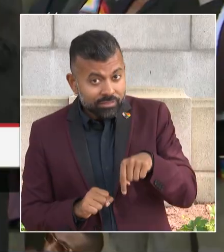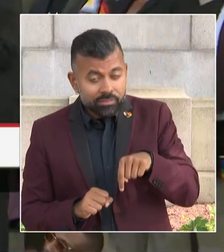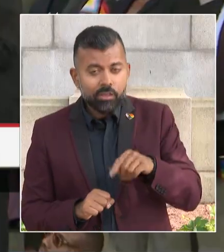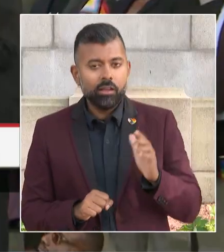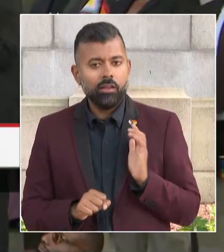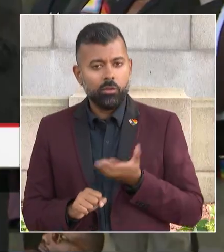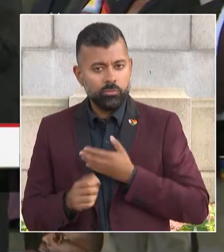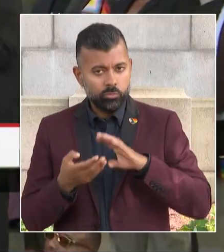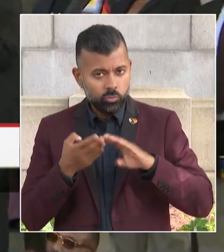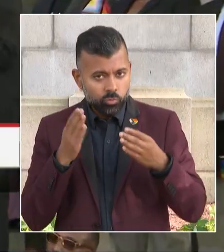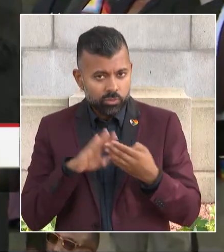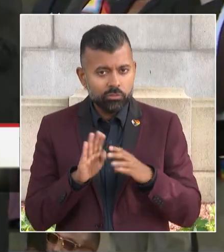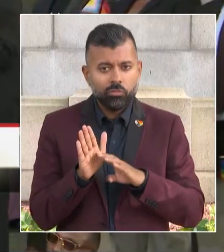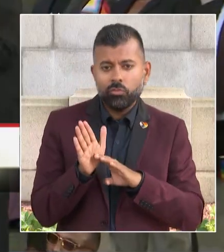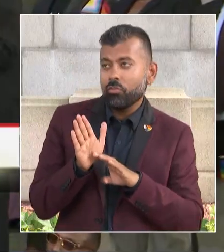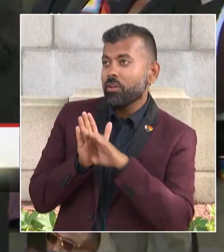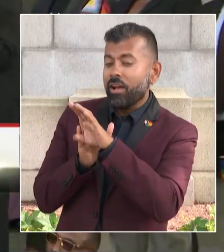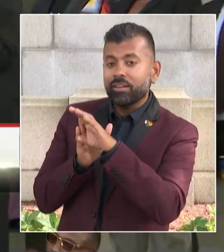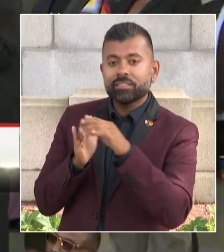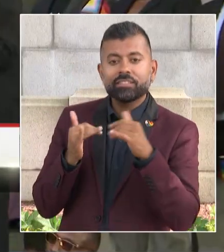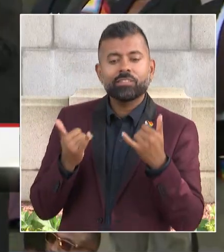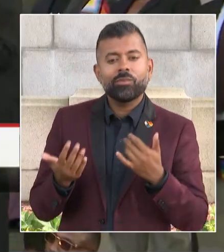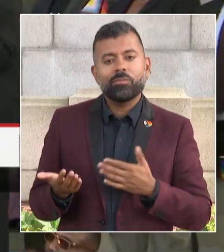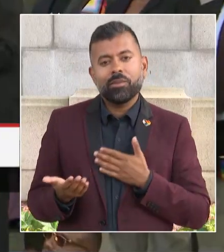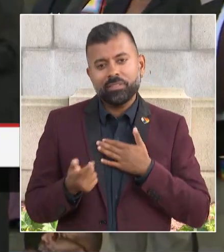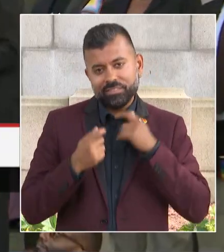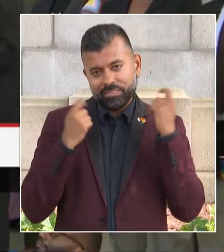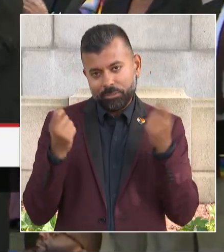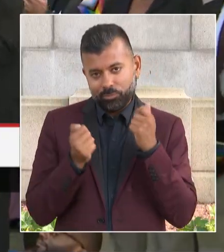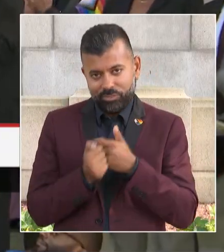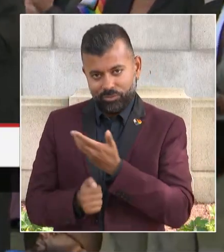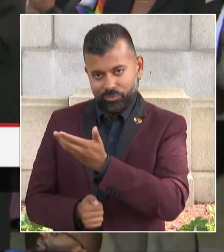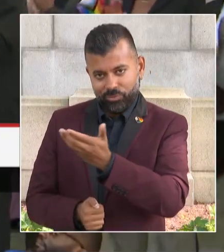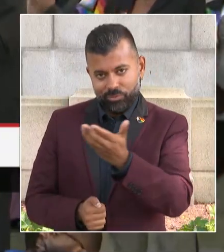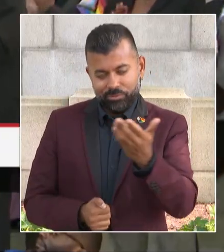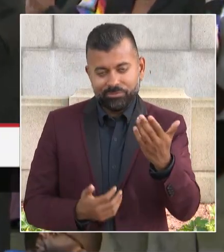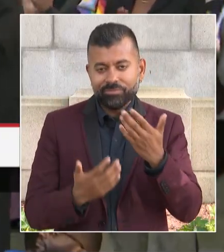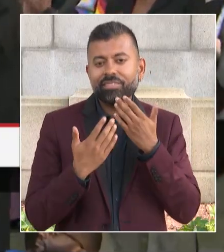happy to celebrate with all of you, and thank you. Congratulations.